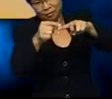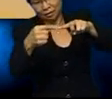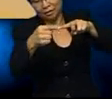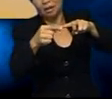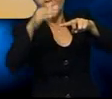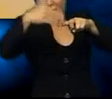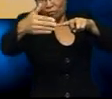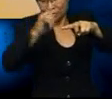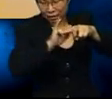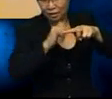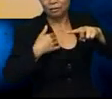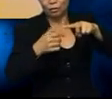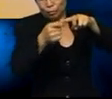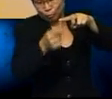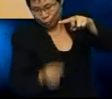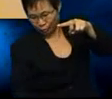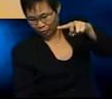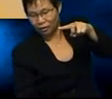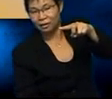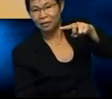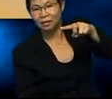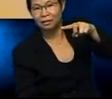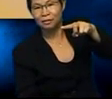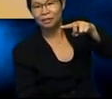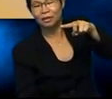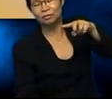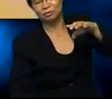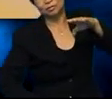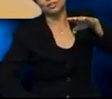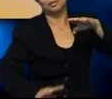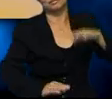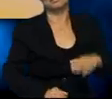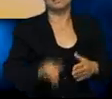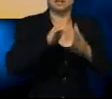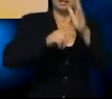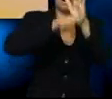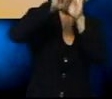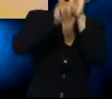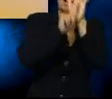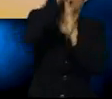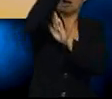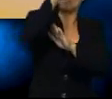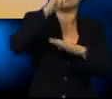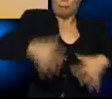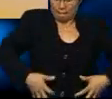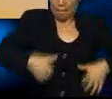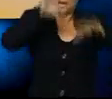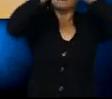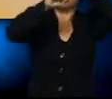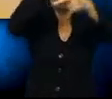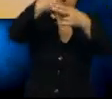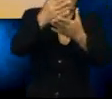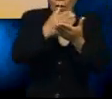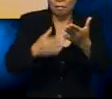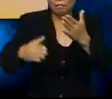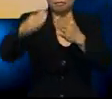the ends even. After that, we pulled down the rope and measured from the point to the ground. The height of the monkey